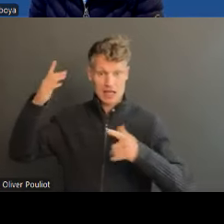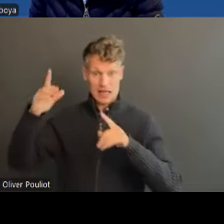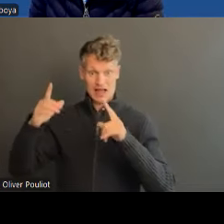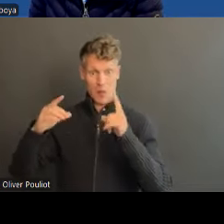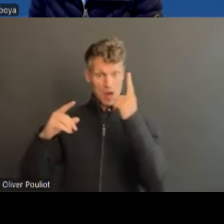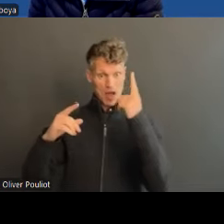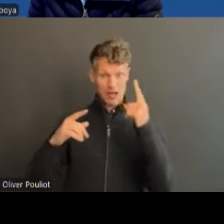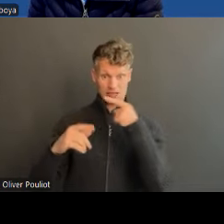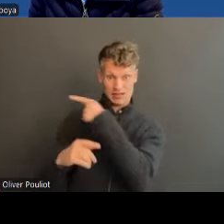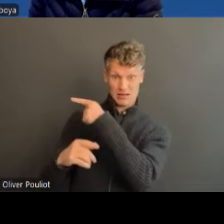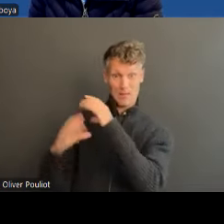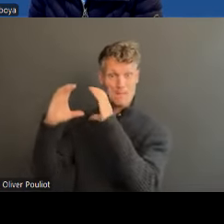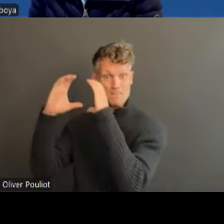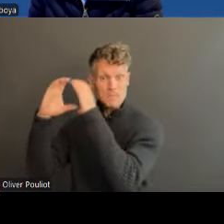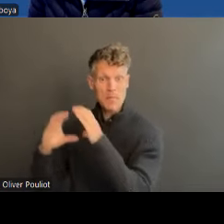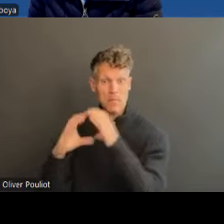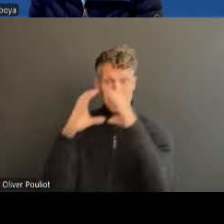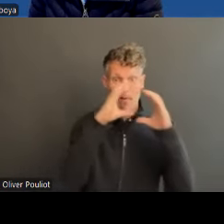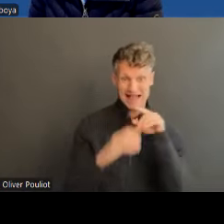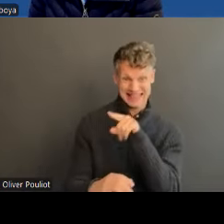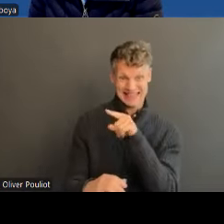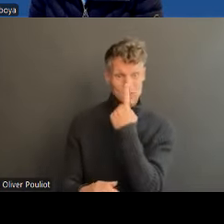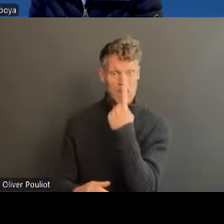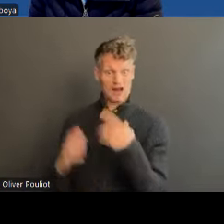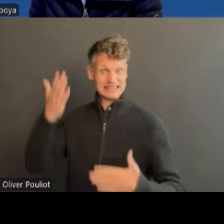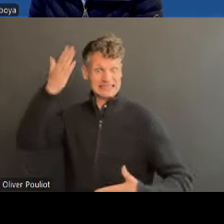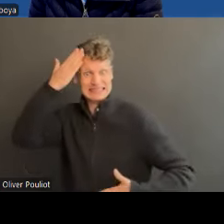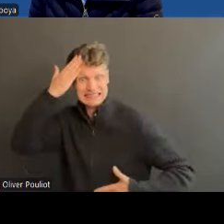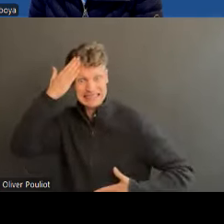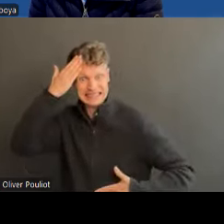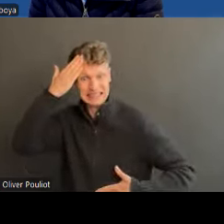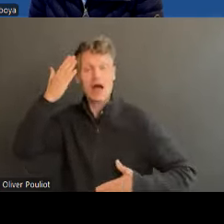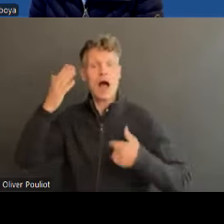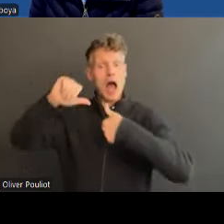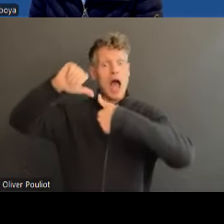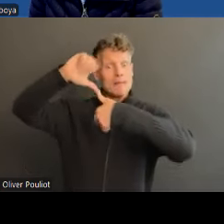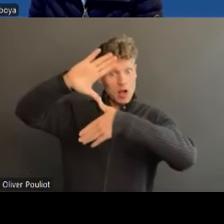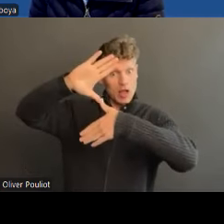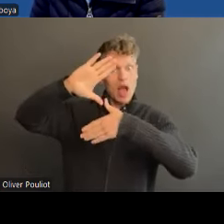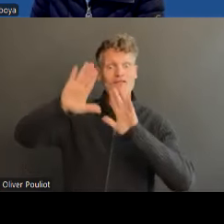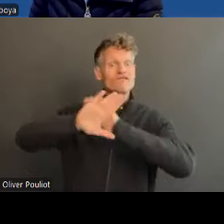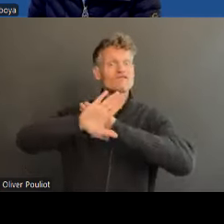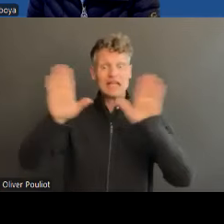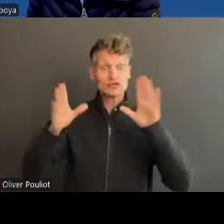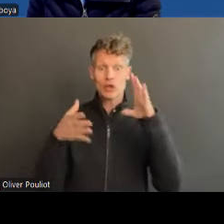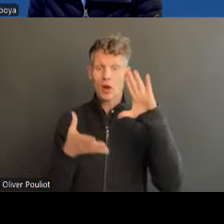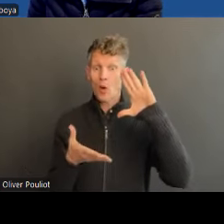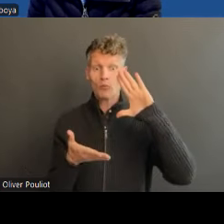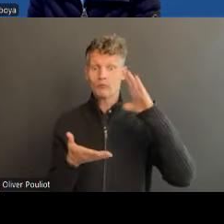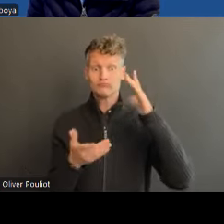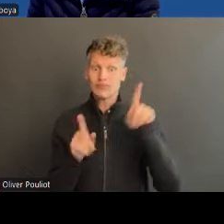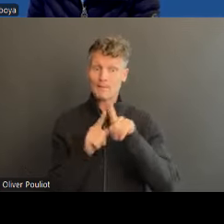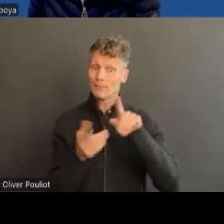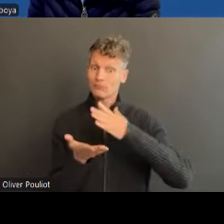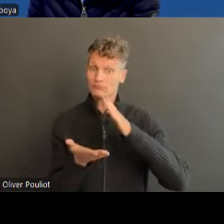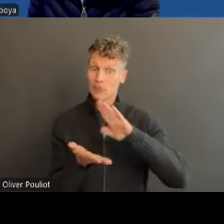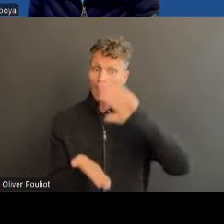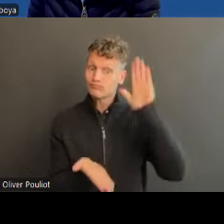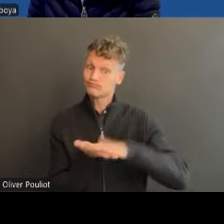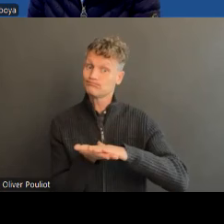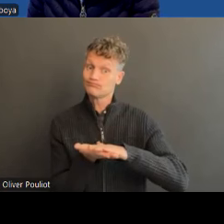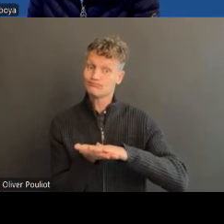representing a disease that has been eliminated in the region of the Americas, in some cases in the entire region, such is the